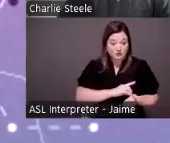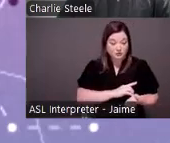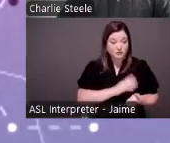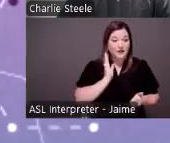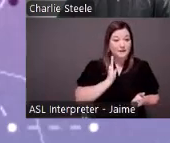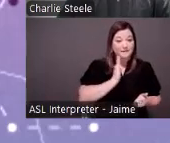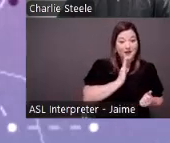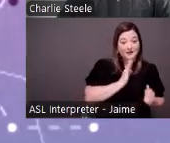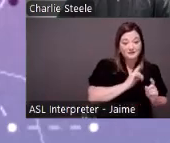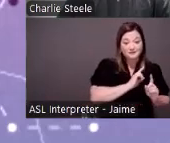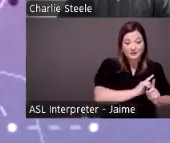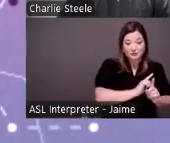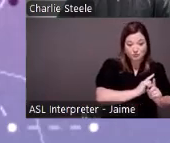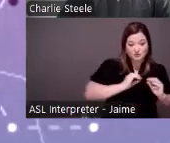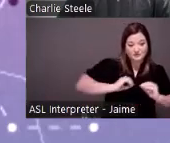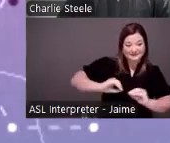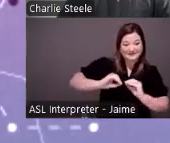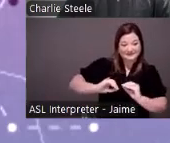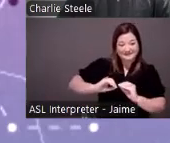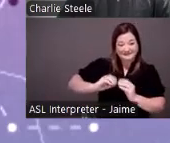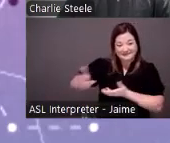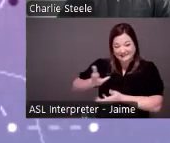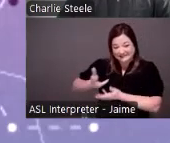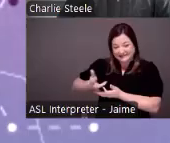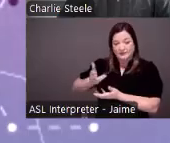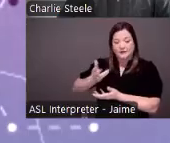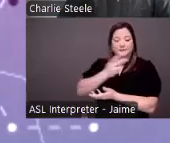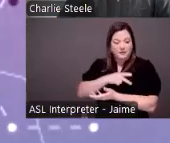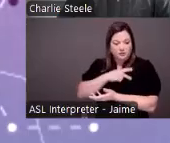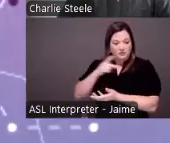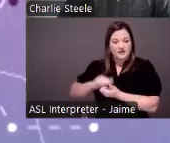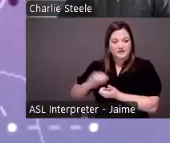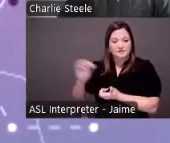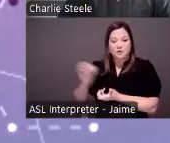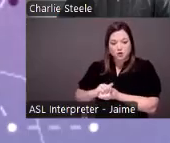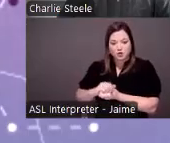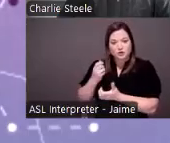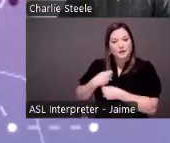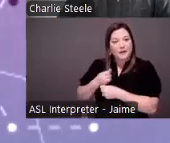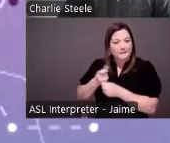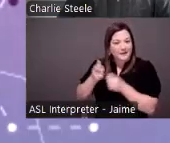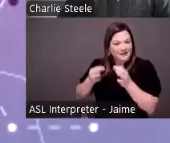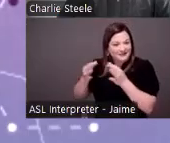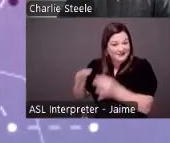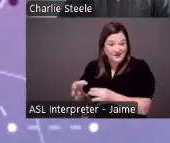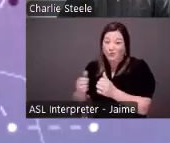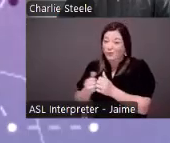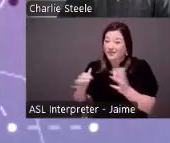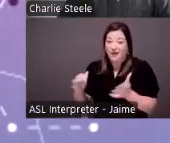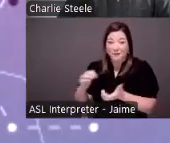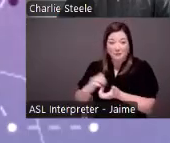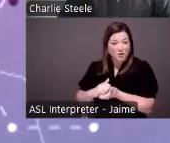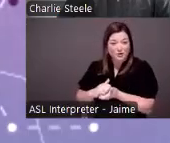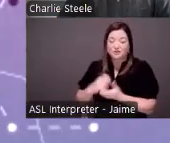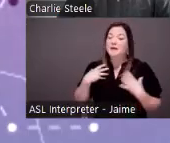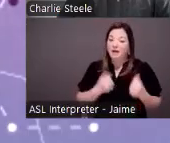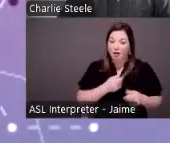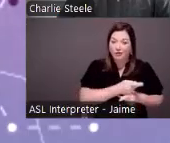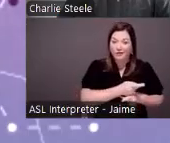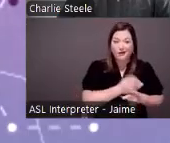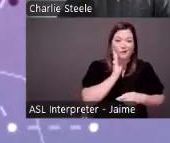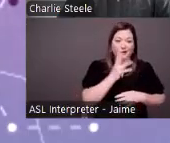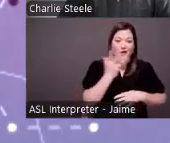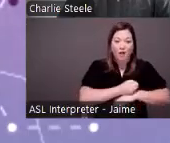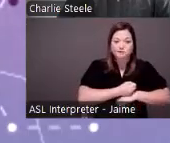patients as partners in decision making. Without this partnership, healthcare will collapse because patients will not be